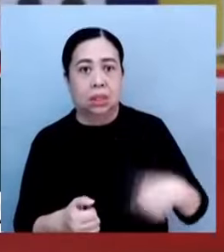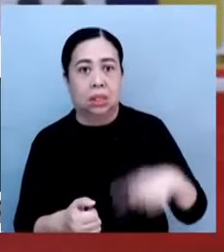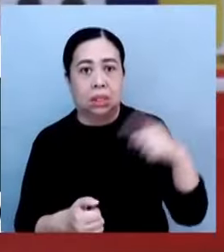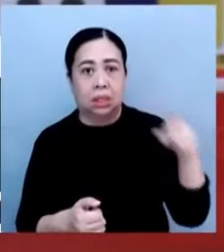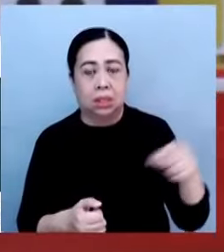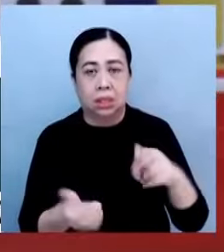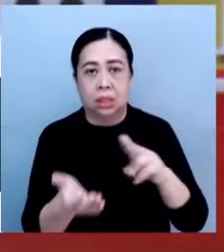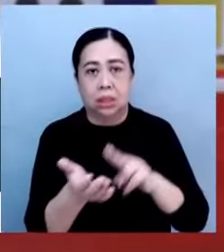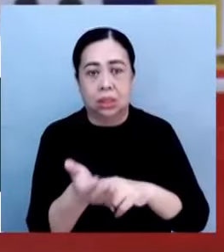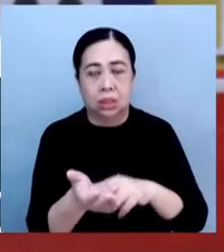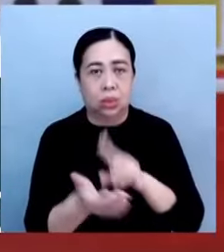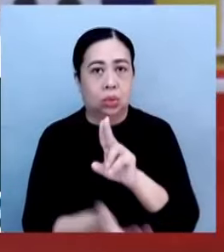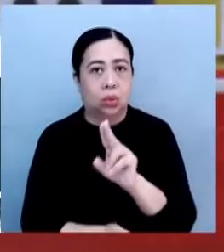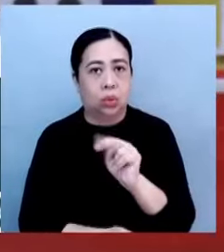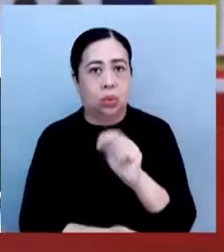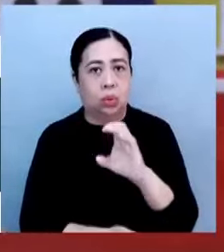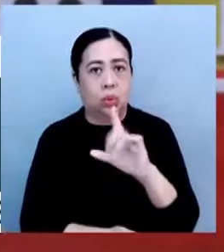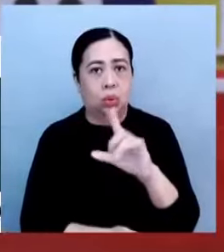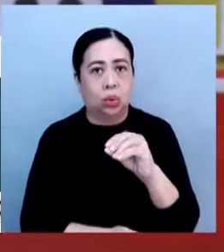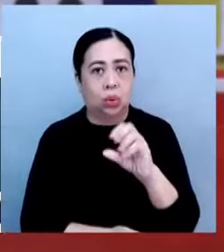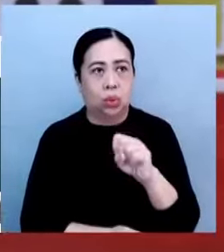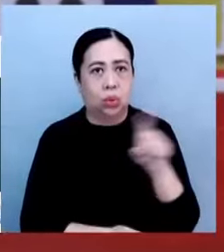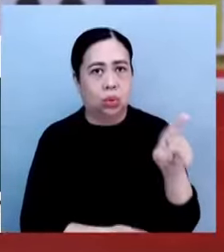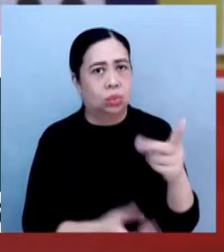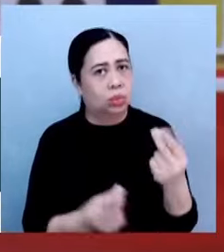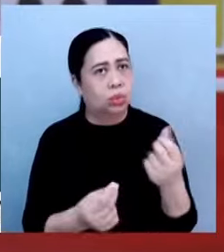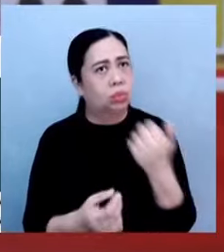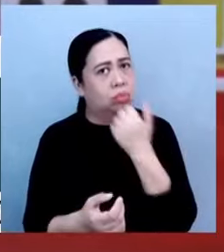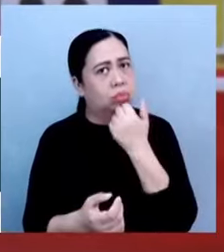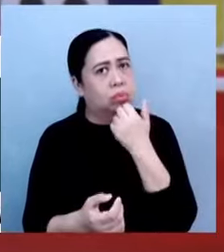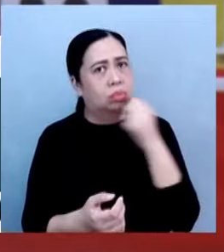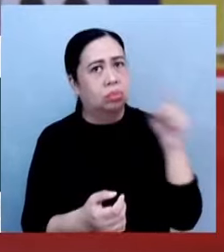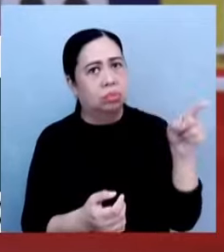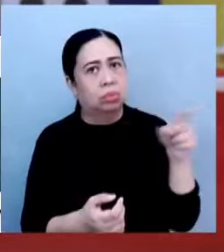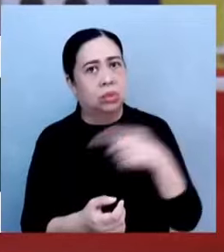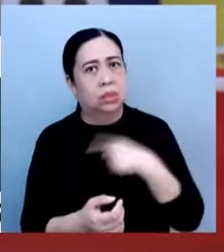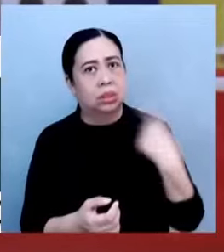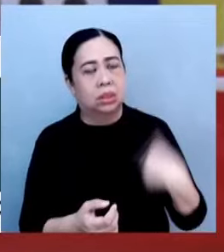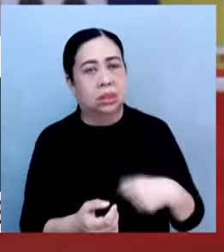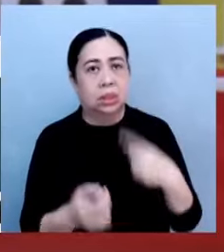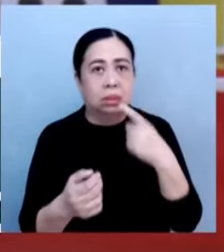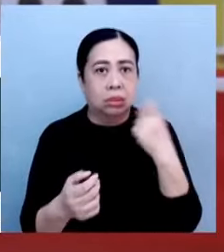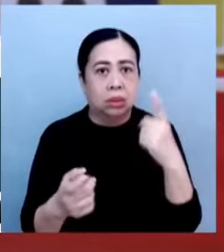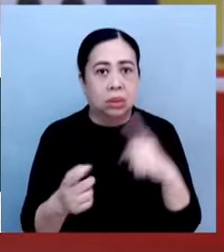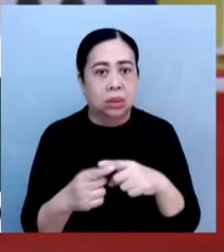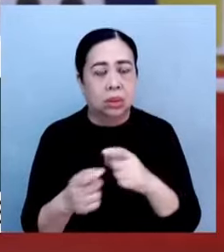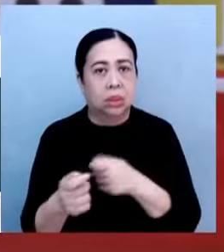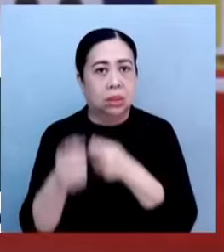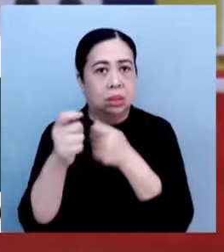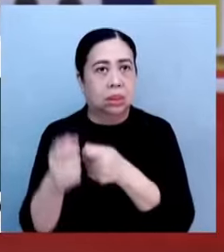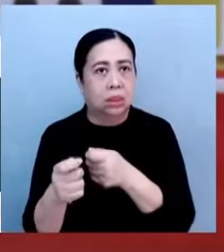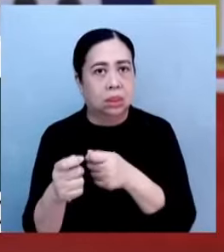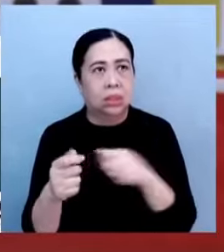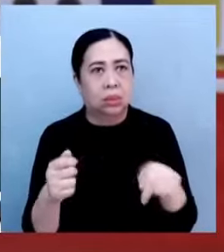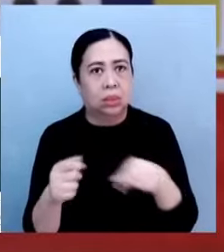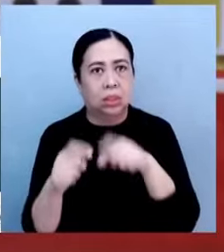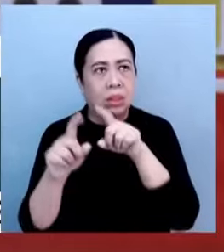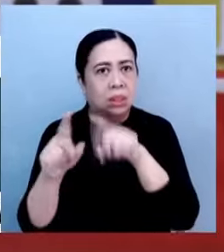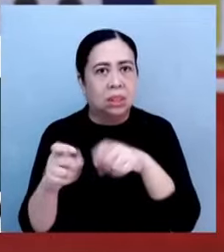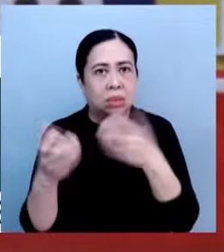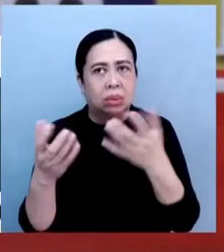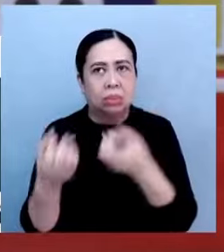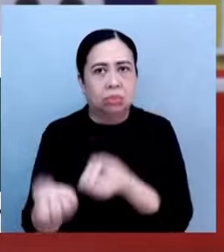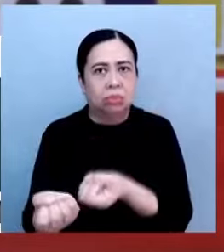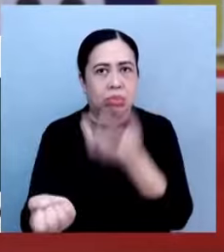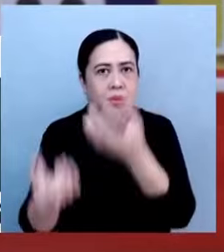to the UNCLOS, so they're committing a violation because, IUU fishing undermines the sustainability of our